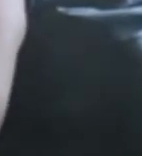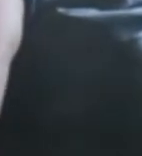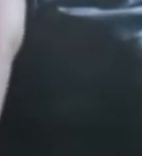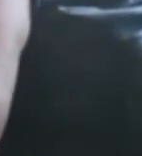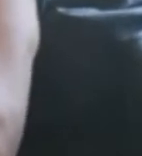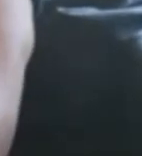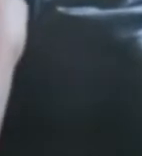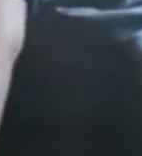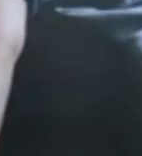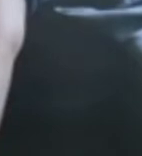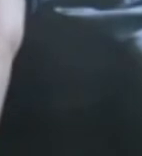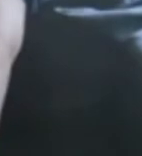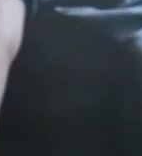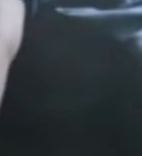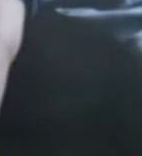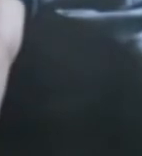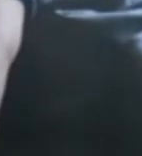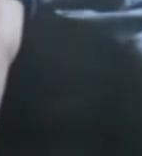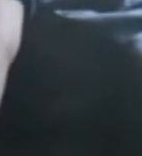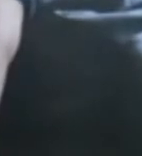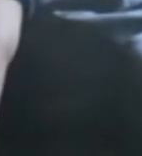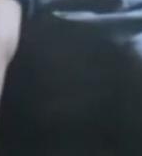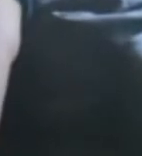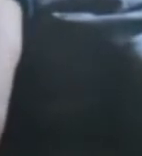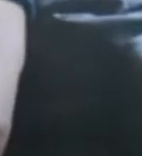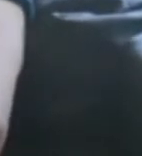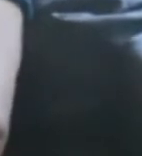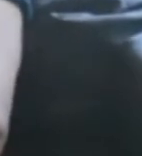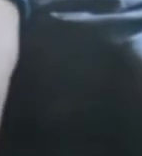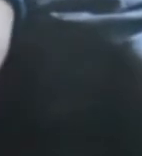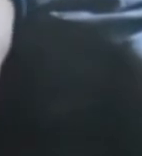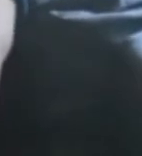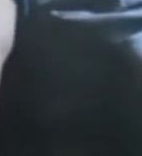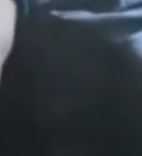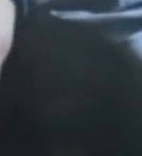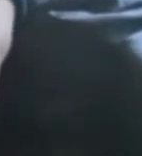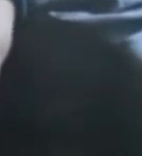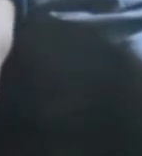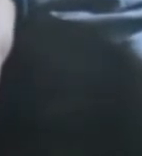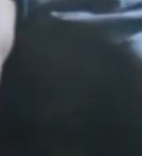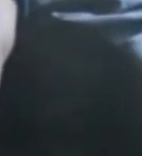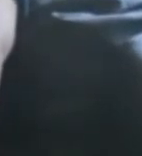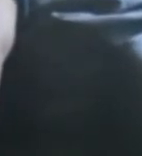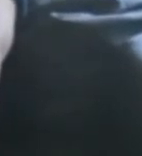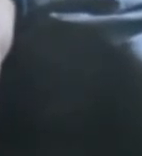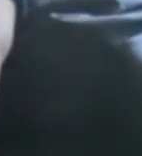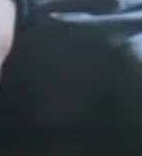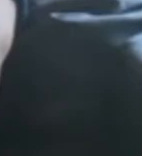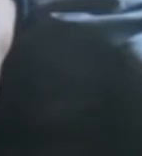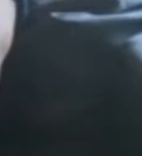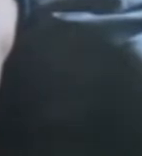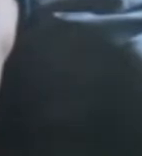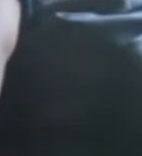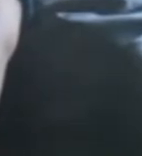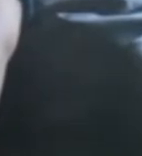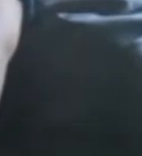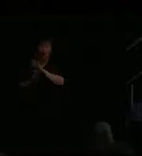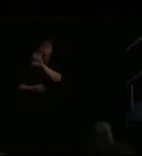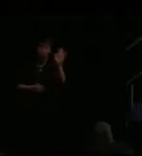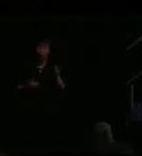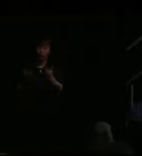you. But we are looking forward to that. And thank you. We love you. And greetings from Serbia.